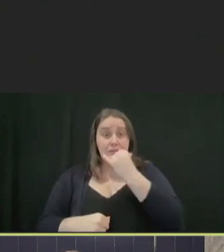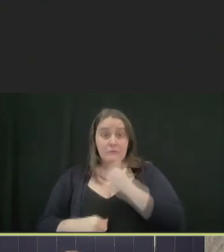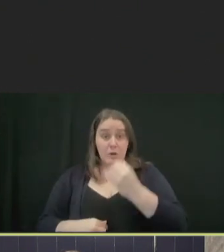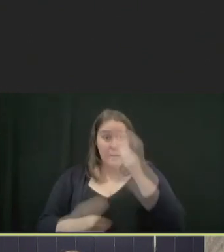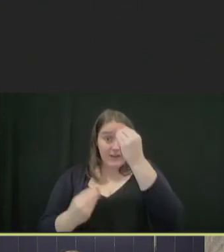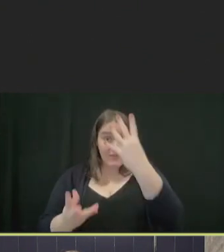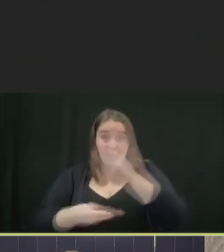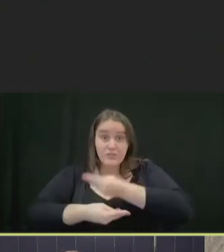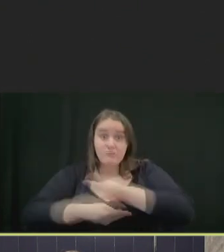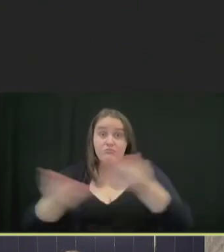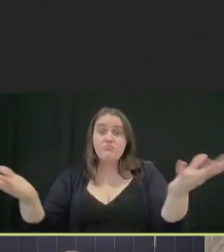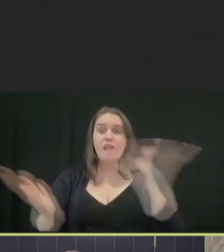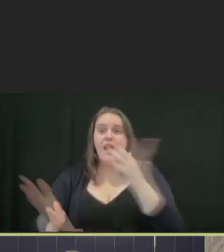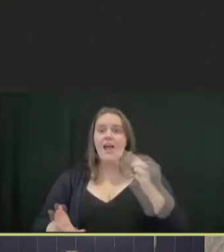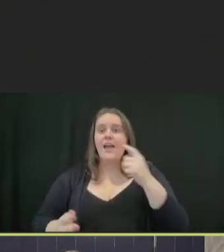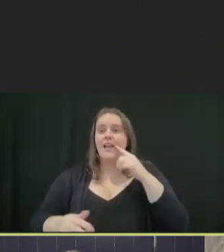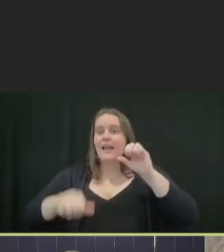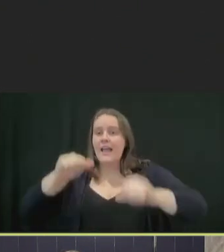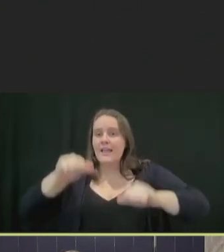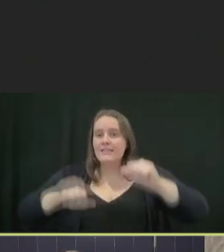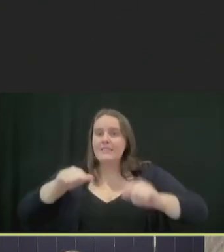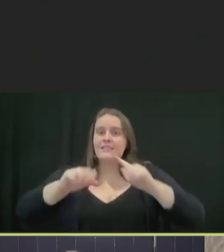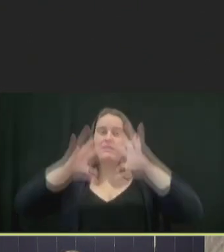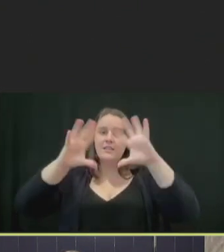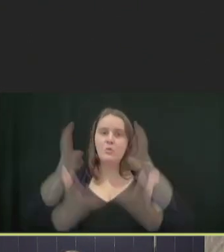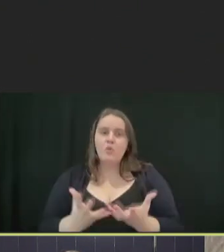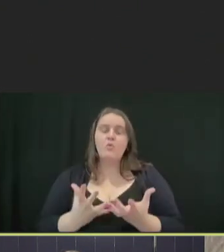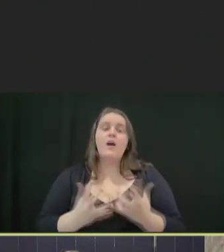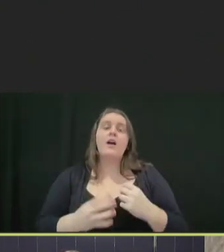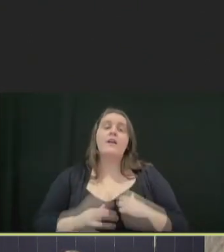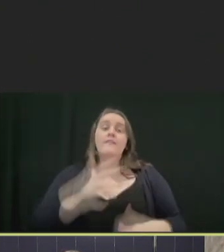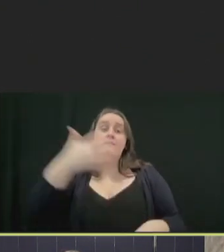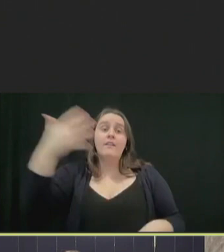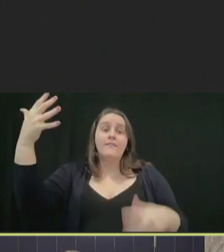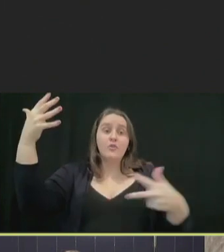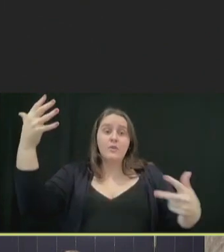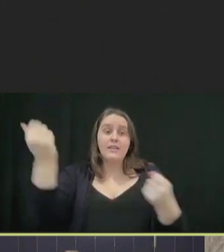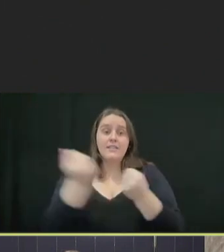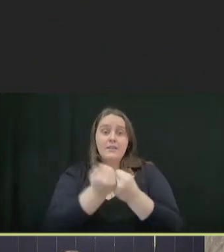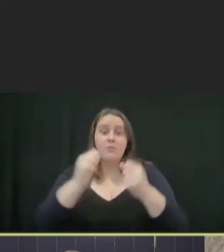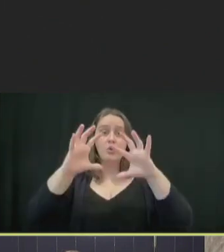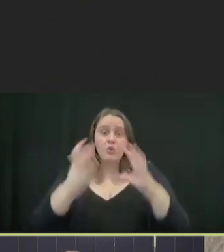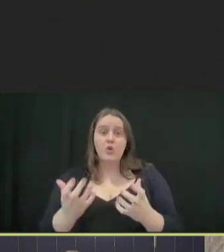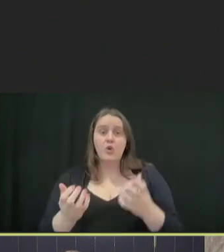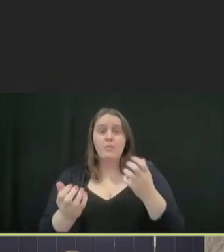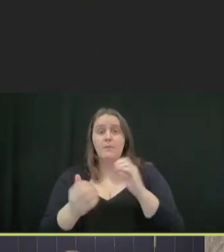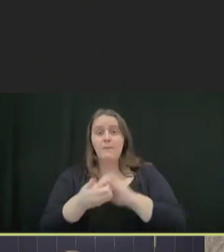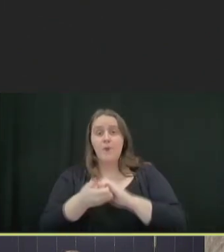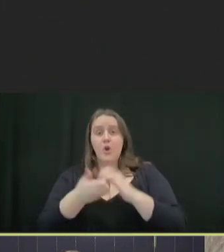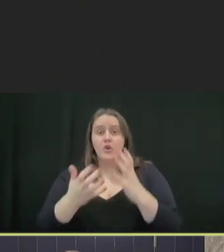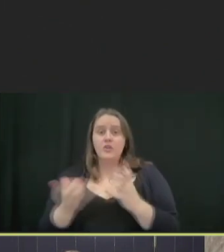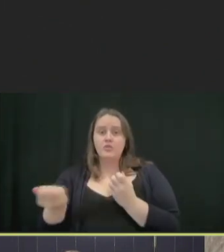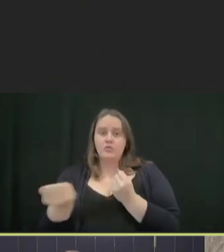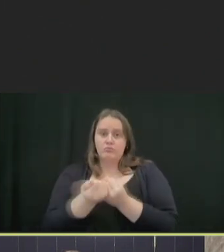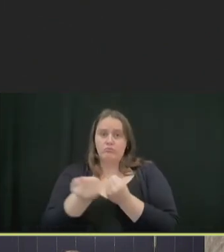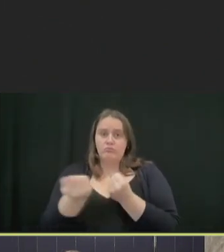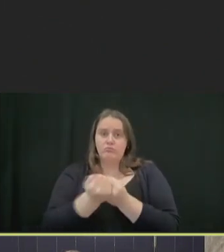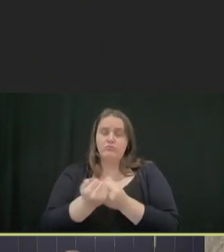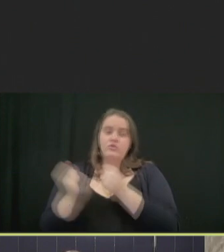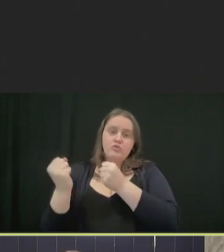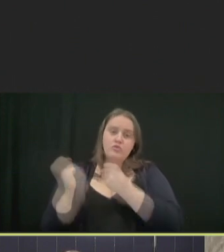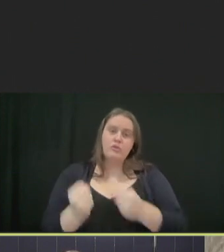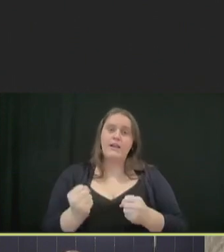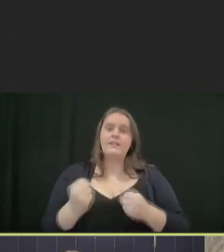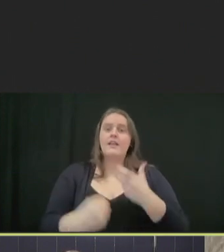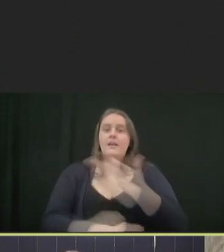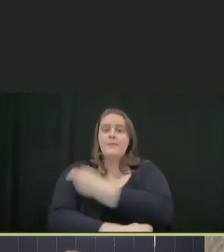Objective 5.3, support global partners to strengthen immunization systems. And objective 5.4 is to increase